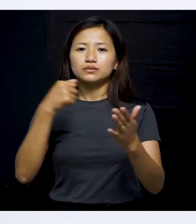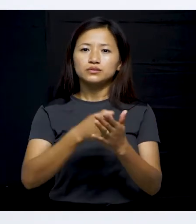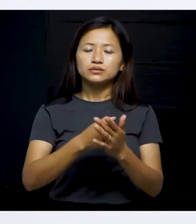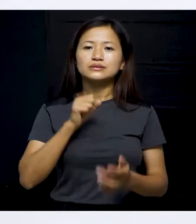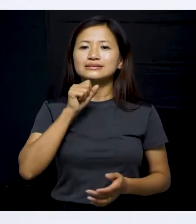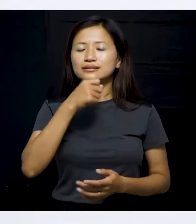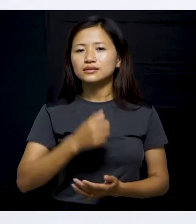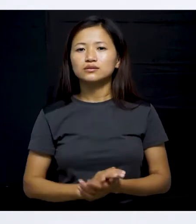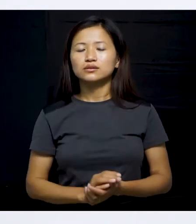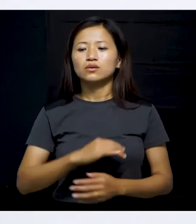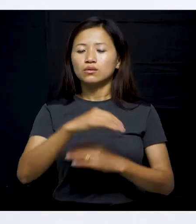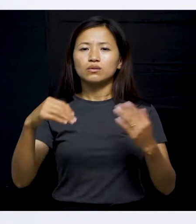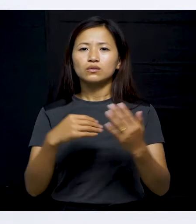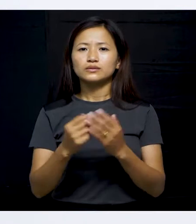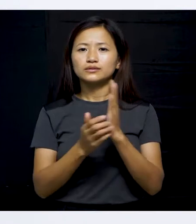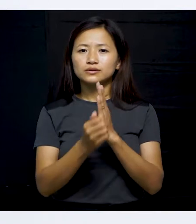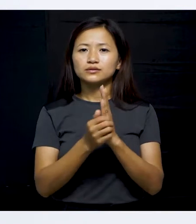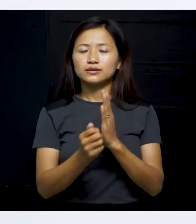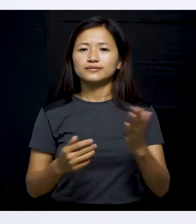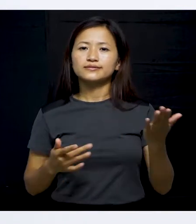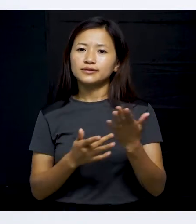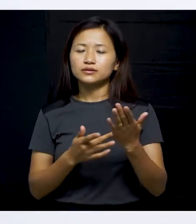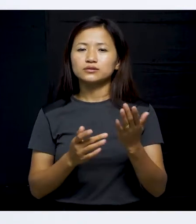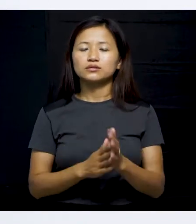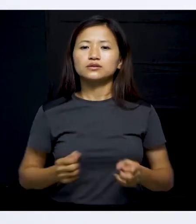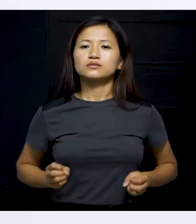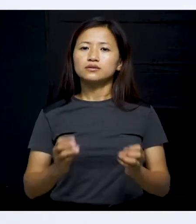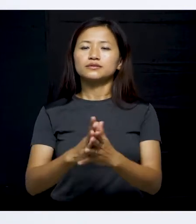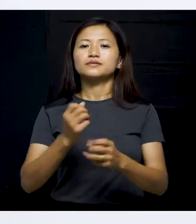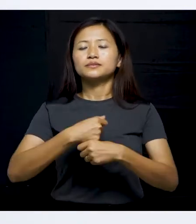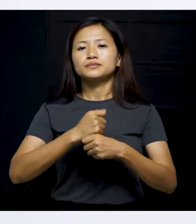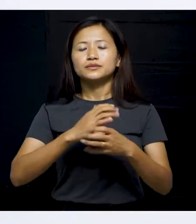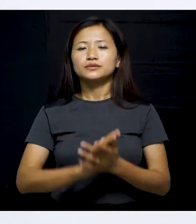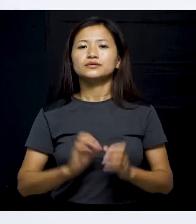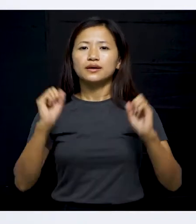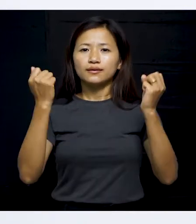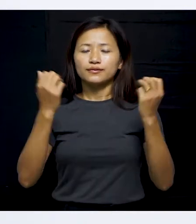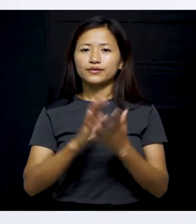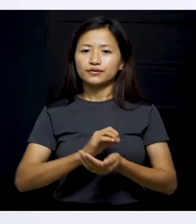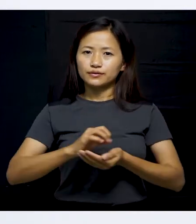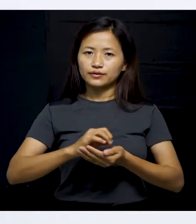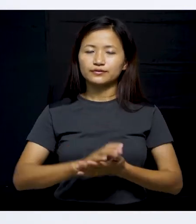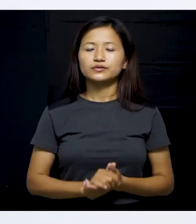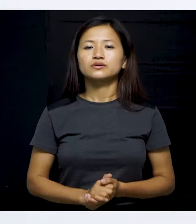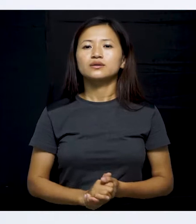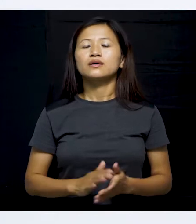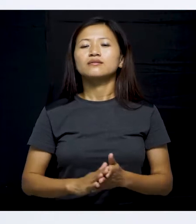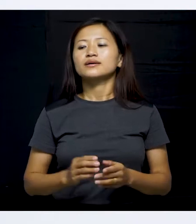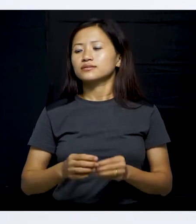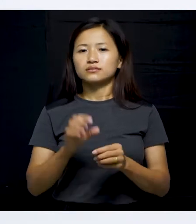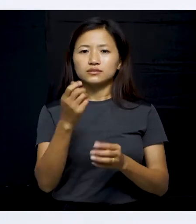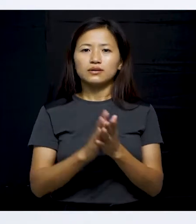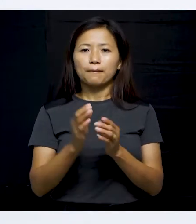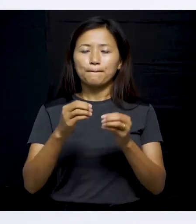certain age, they use all these skills and techniques, and they start making their own handicrafts. And like for example, the bamboo